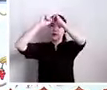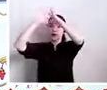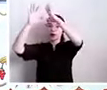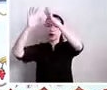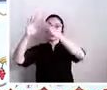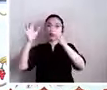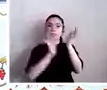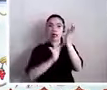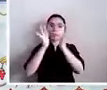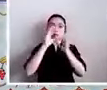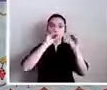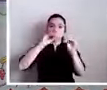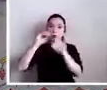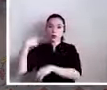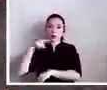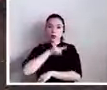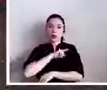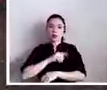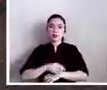us.